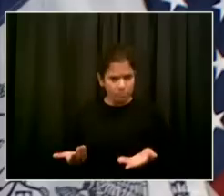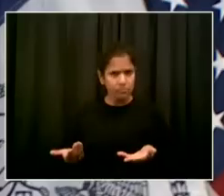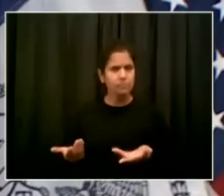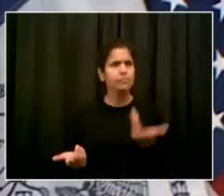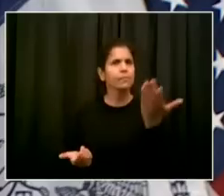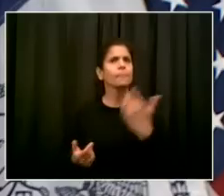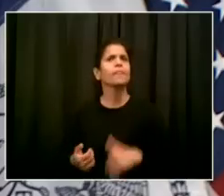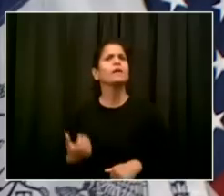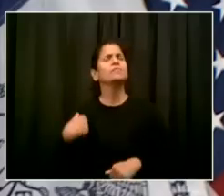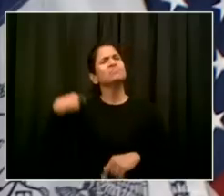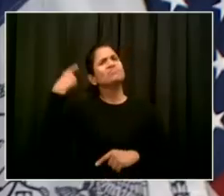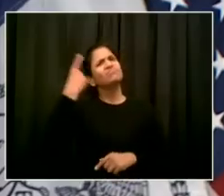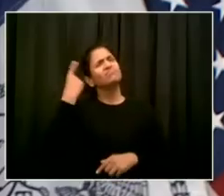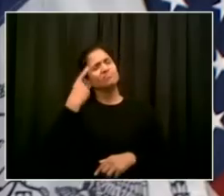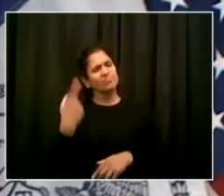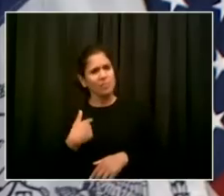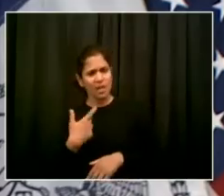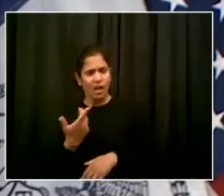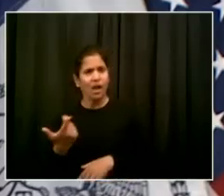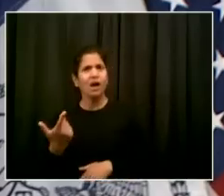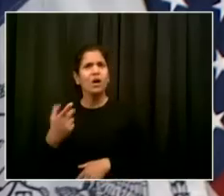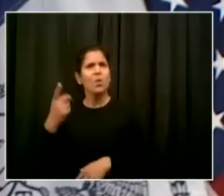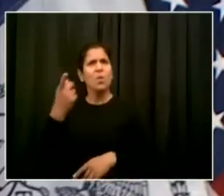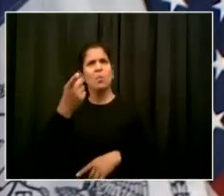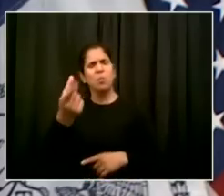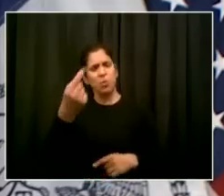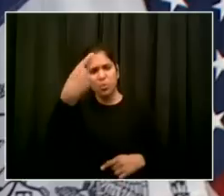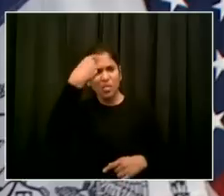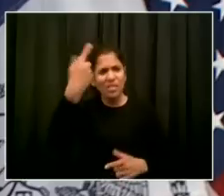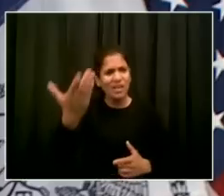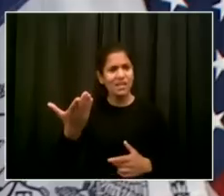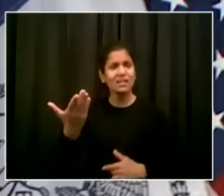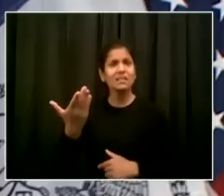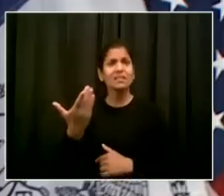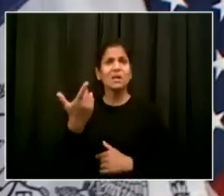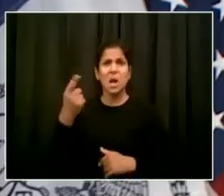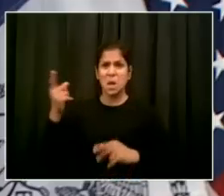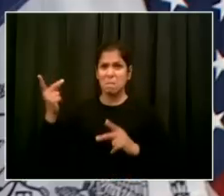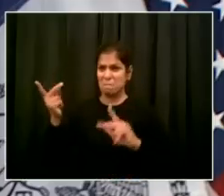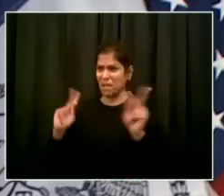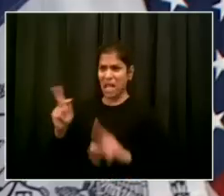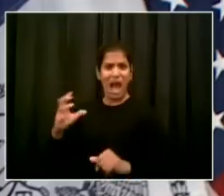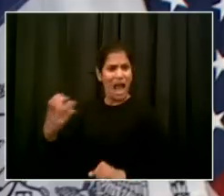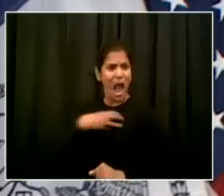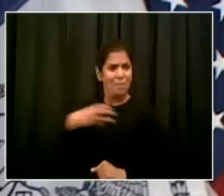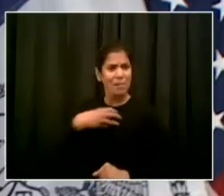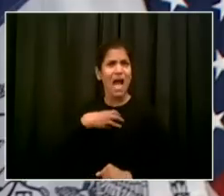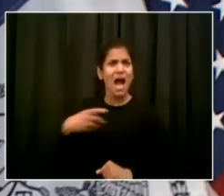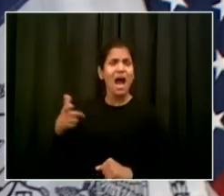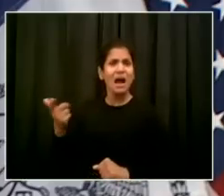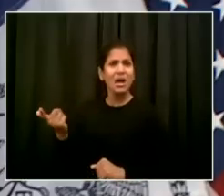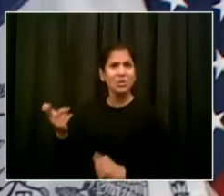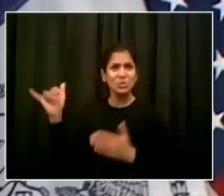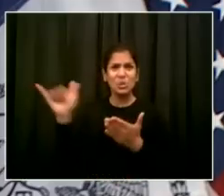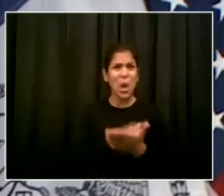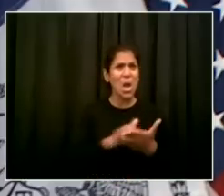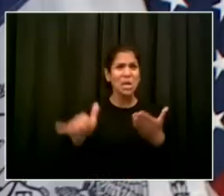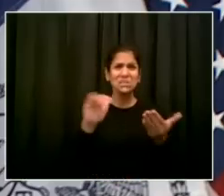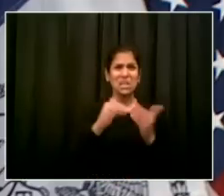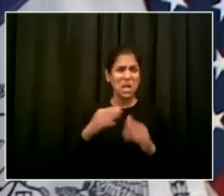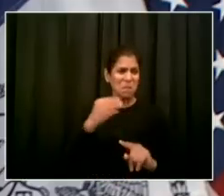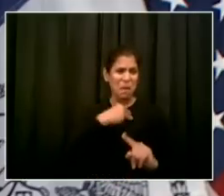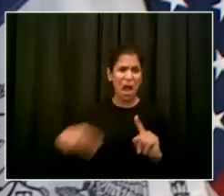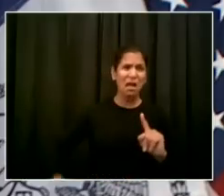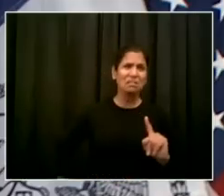of charge of anti-Semitism is being lobbed at the city. We're trying to save lives, Michael. We're trying to save everybody's lives